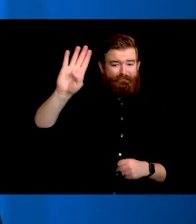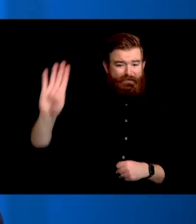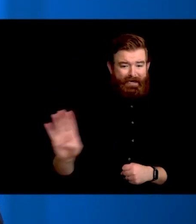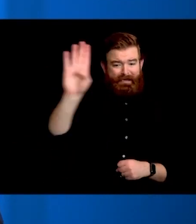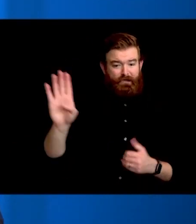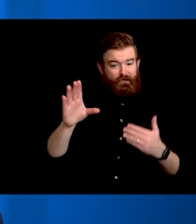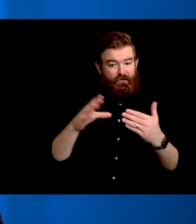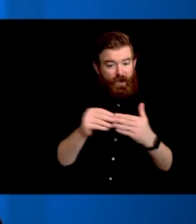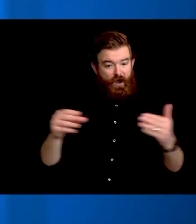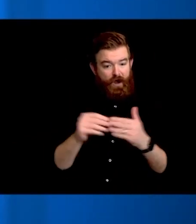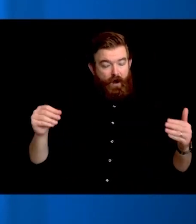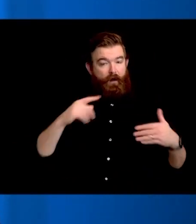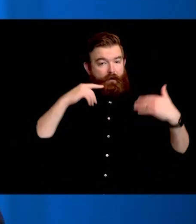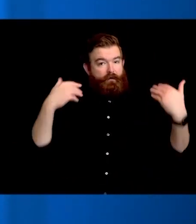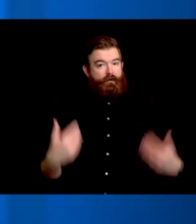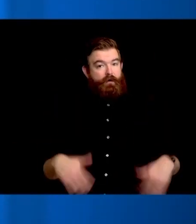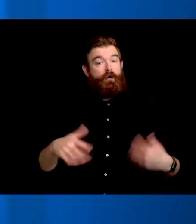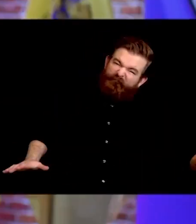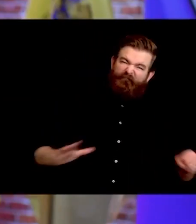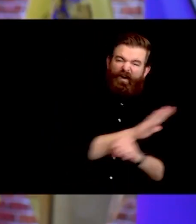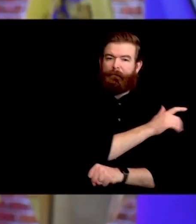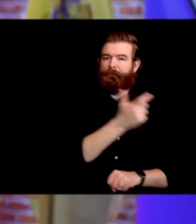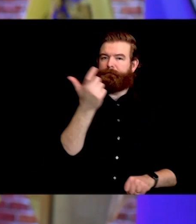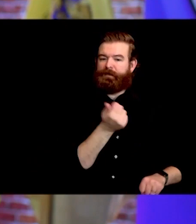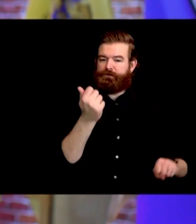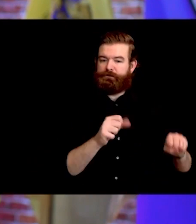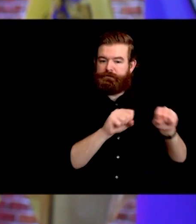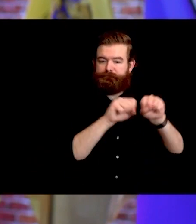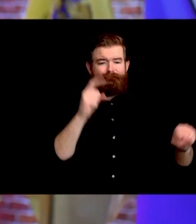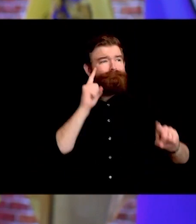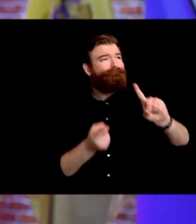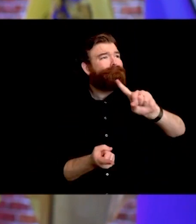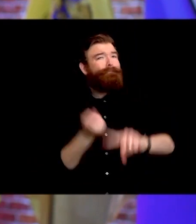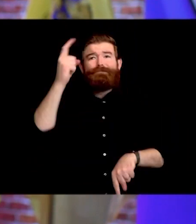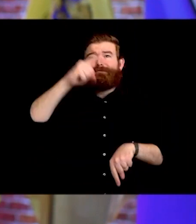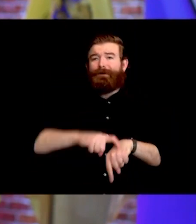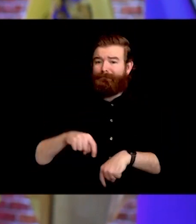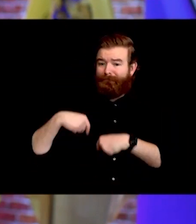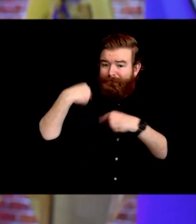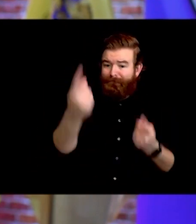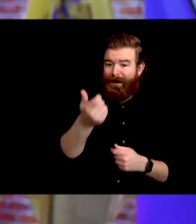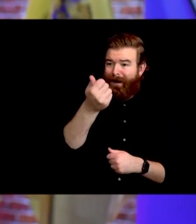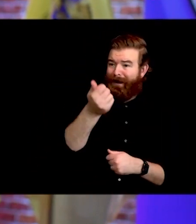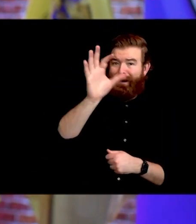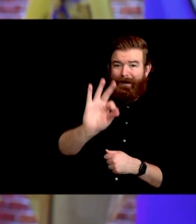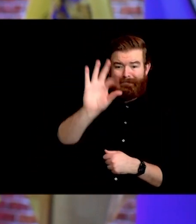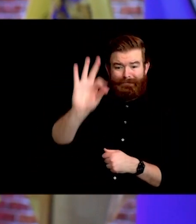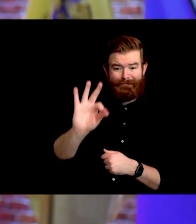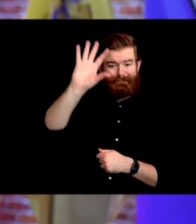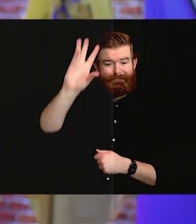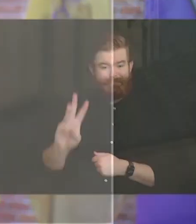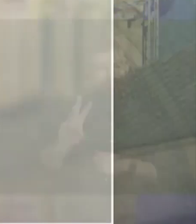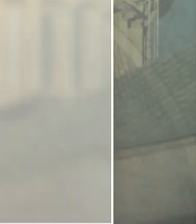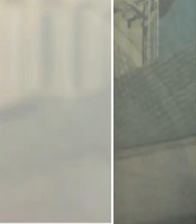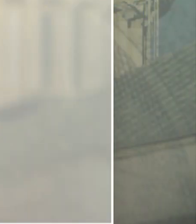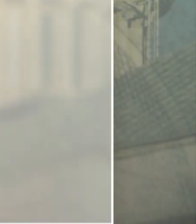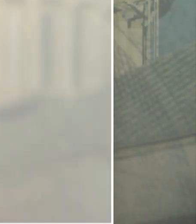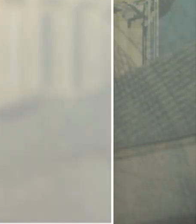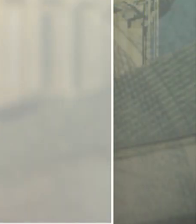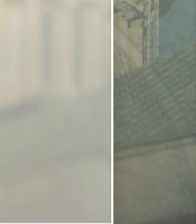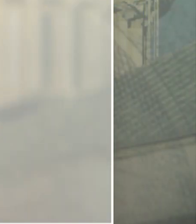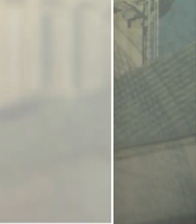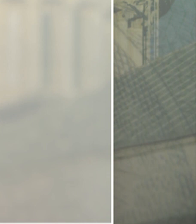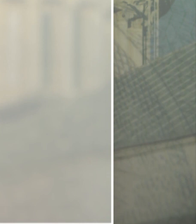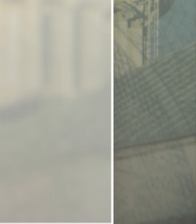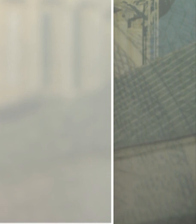of retirees who depend on their pensions. The governor offered a broad menu of other tax relief items for different constituents. They